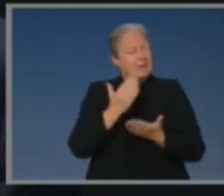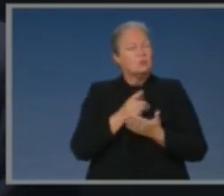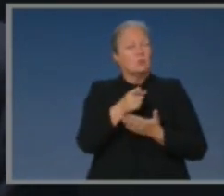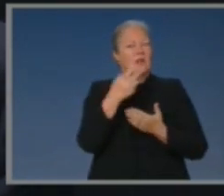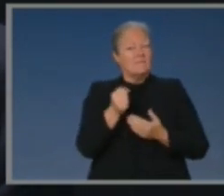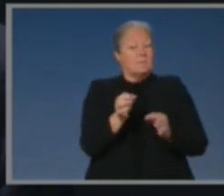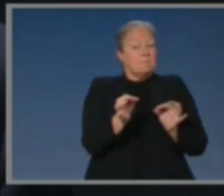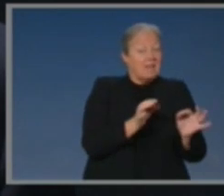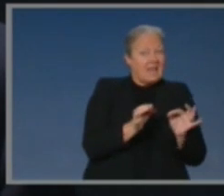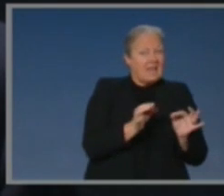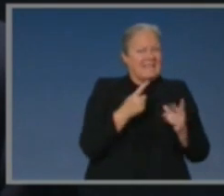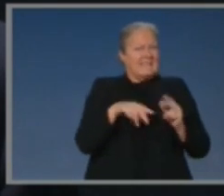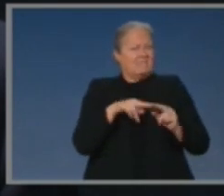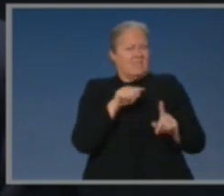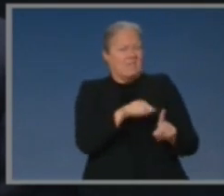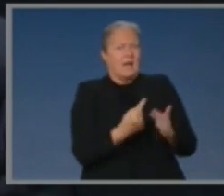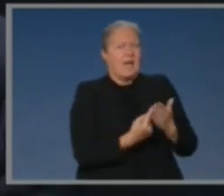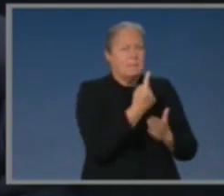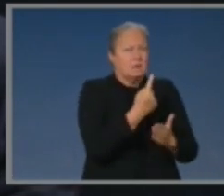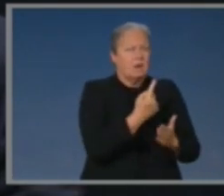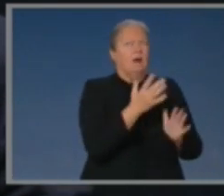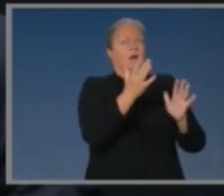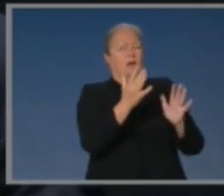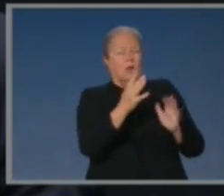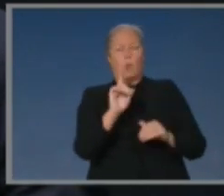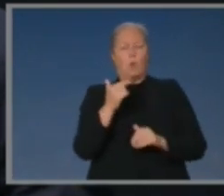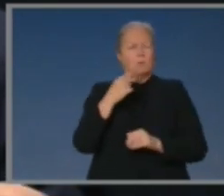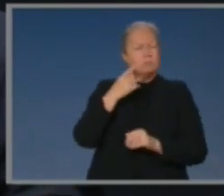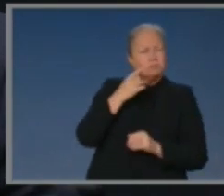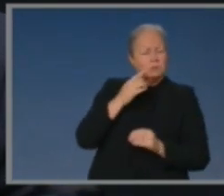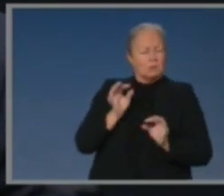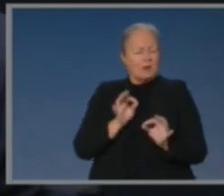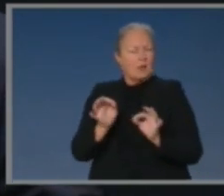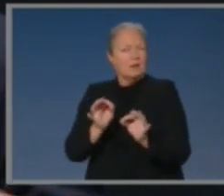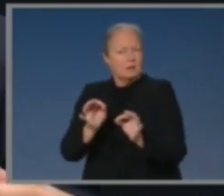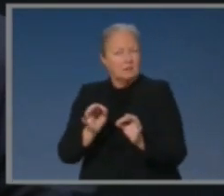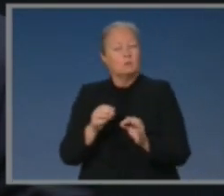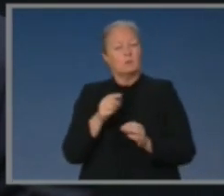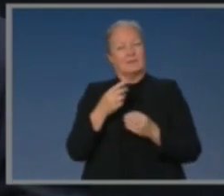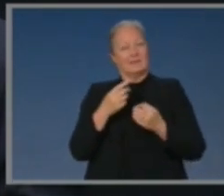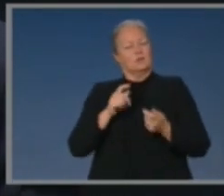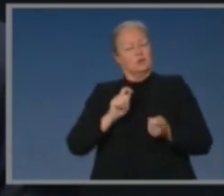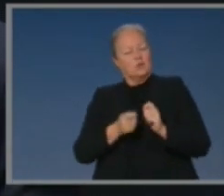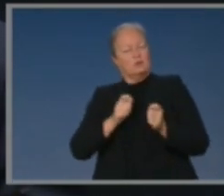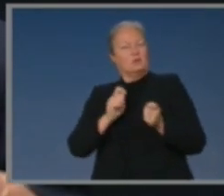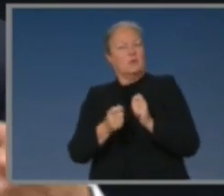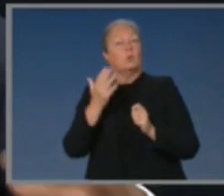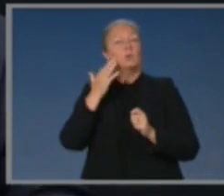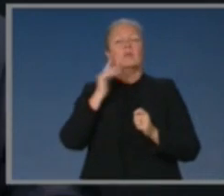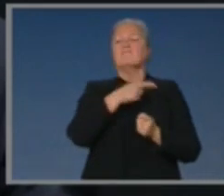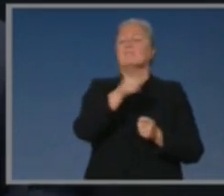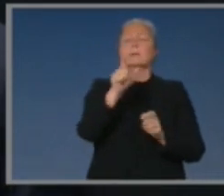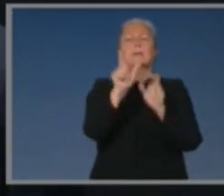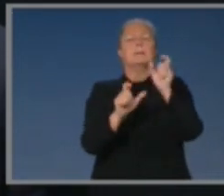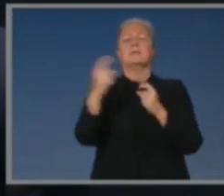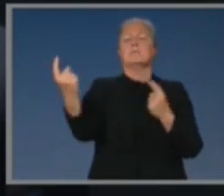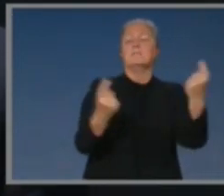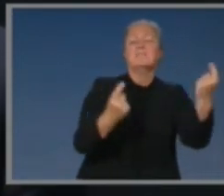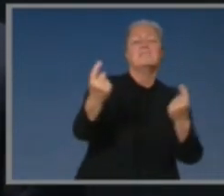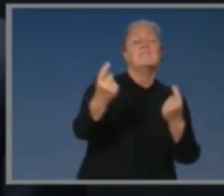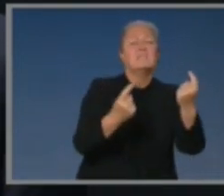the restrictions change, that you can continue to do that as more customers are coming into your business, as there's a higher level of